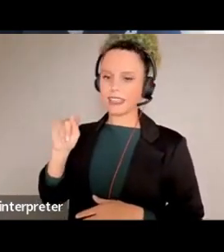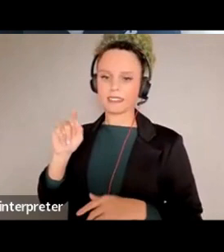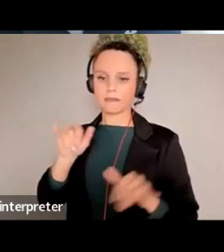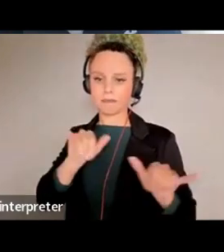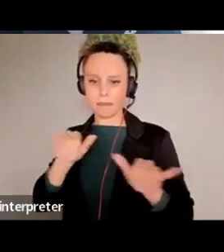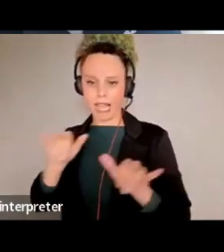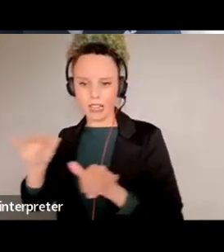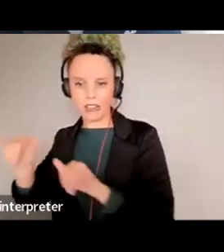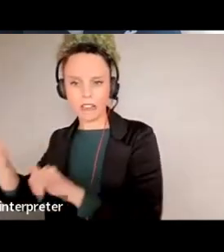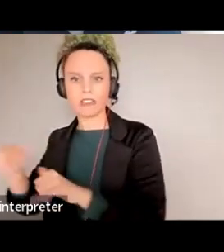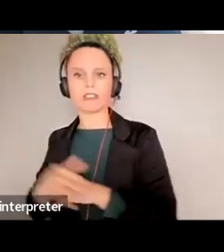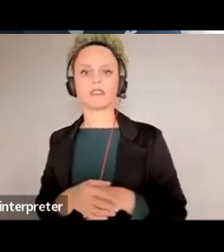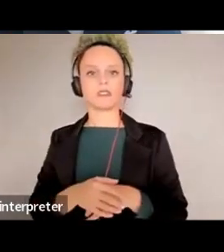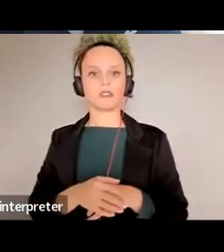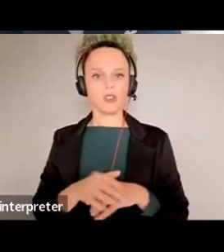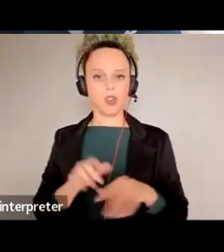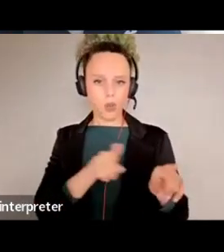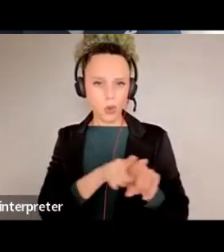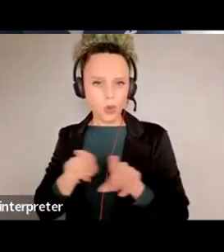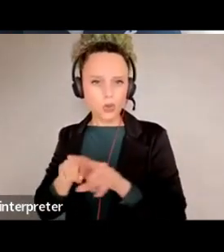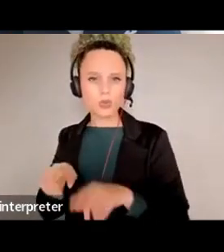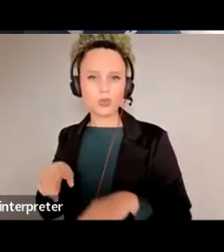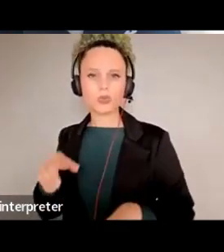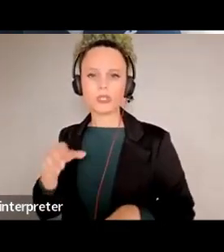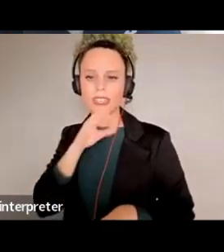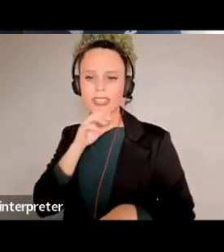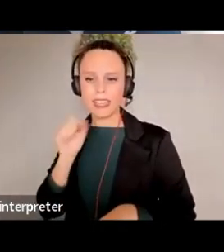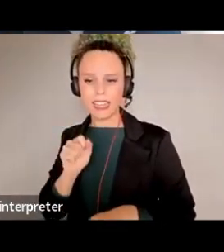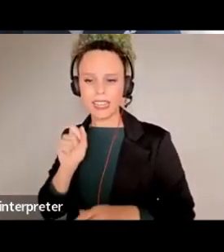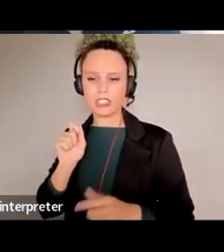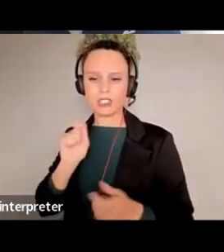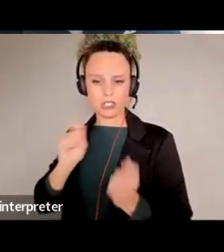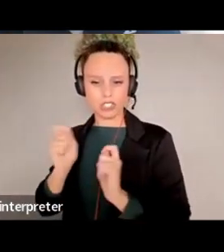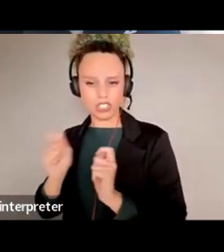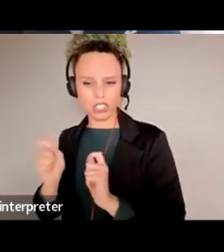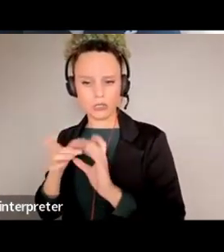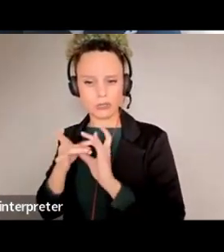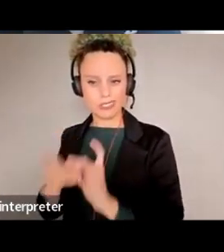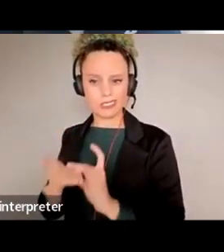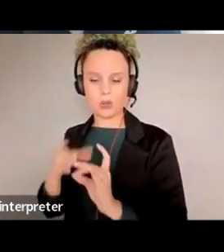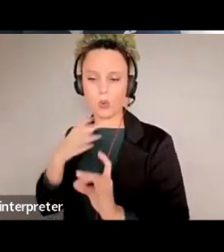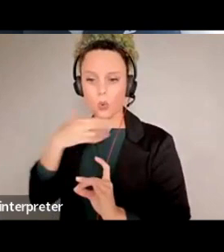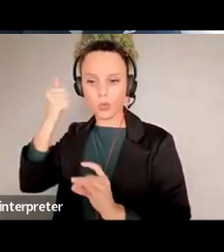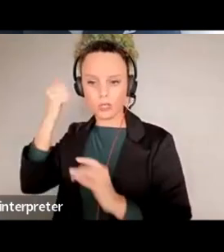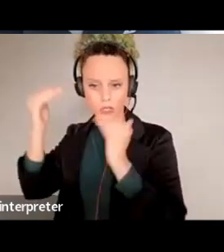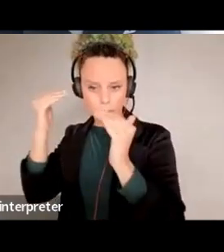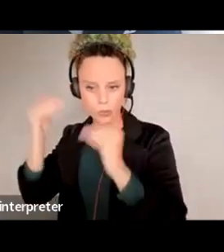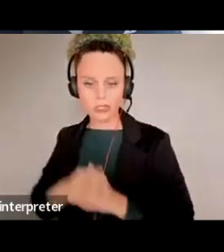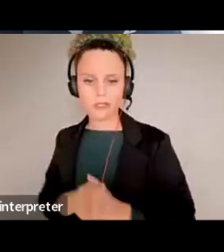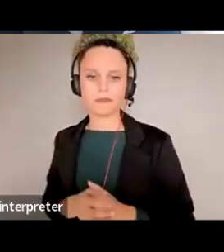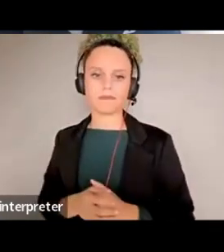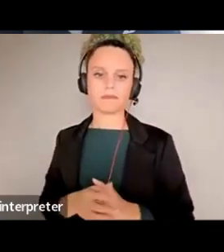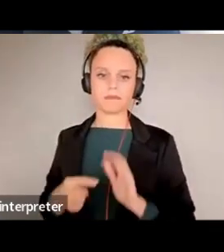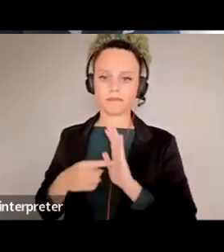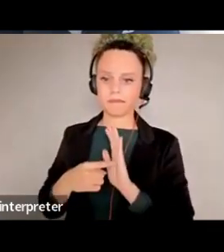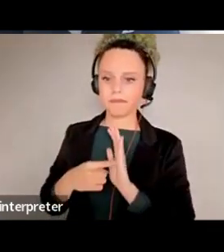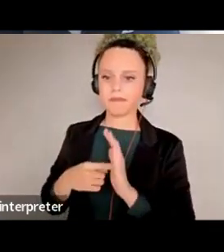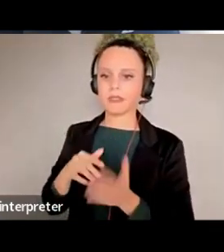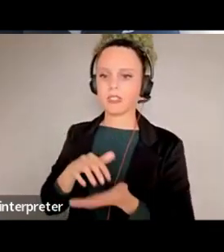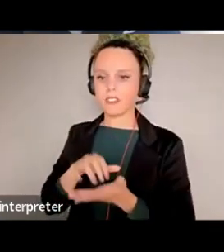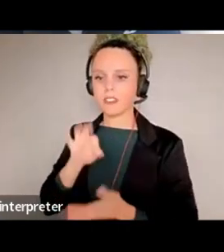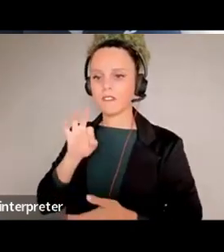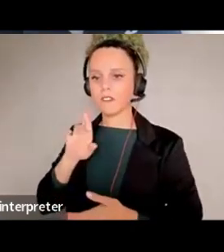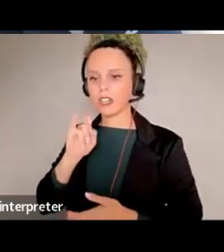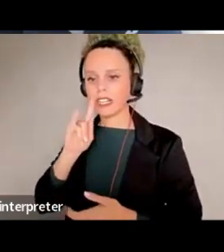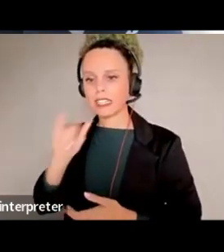role of dietary patterns and other lifestyle predictors on age-related changes in the physical function